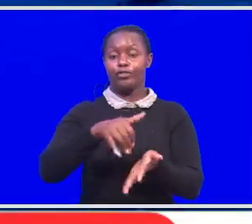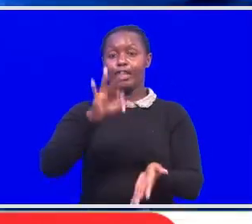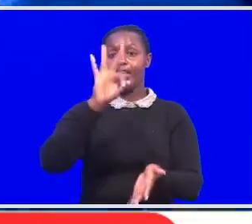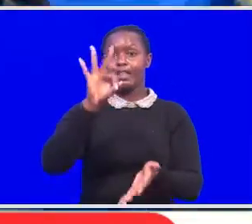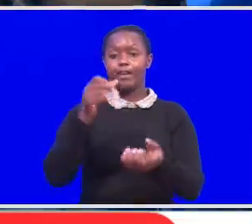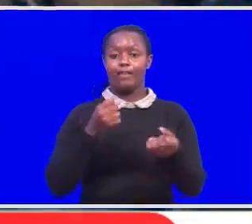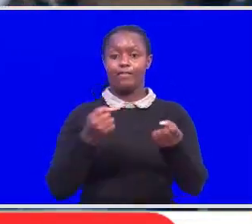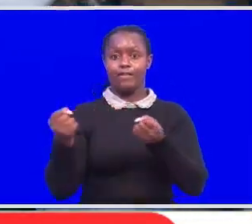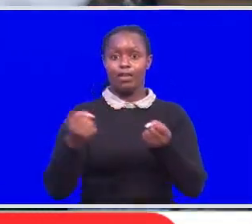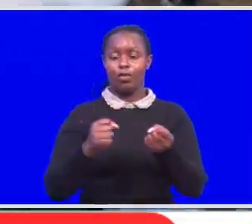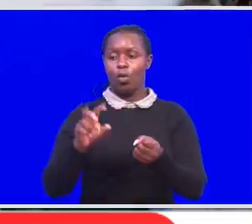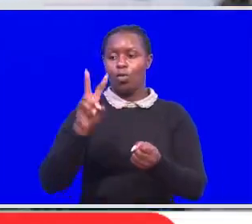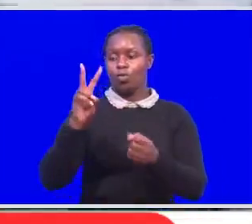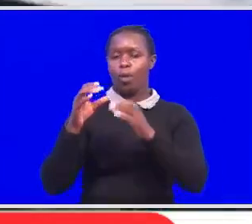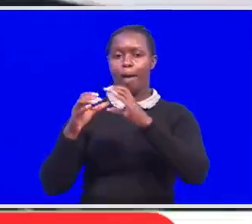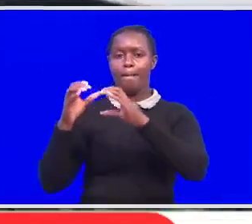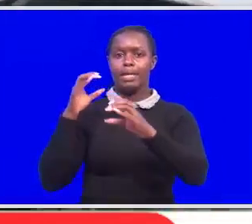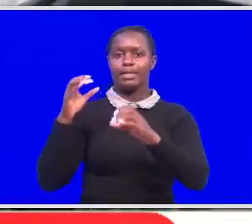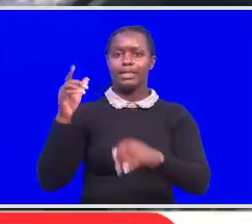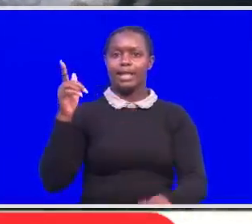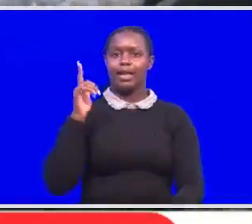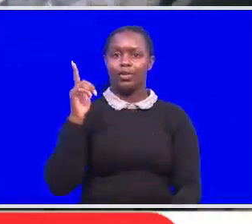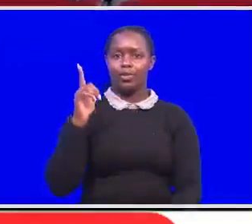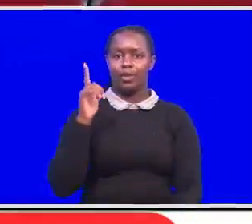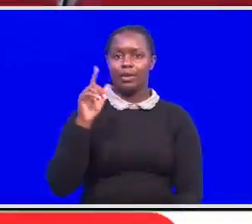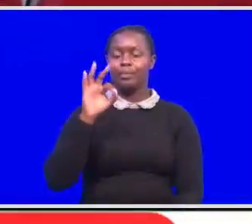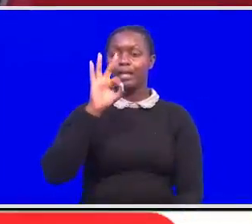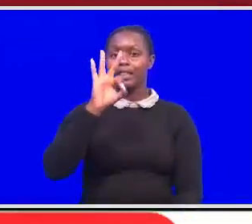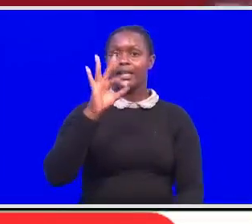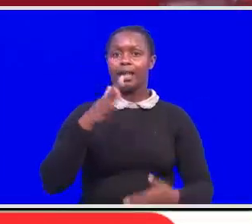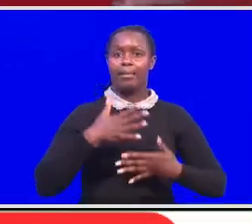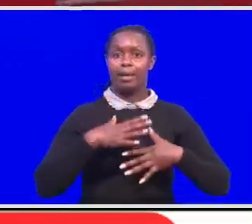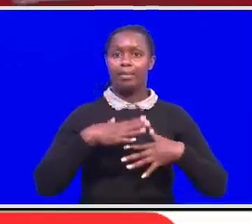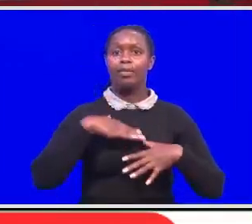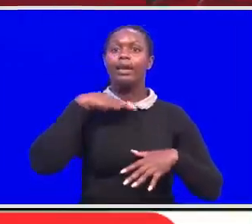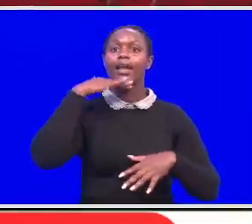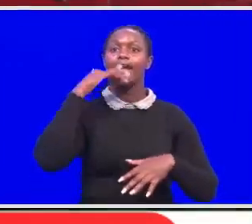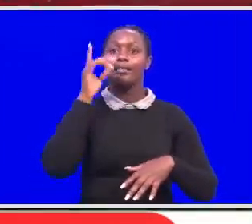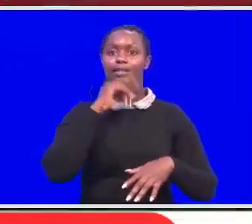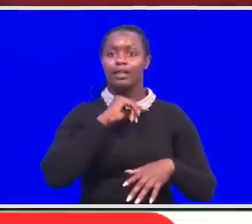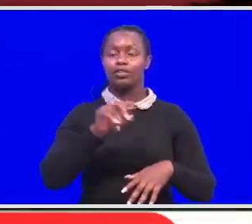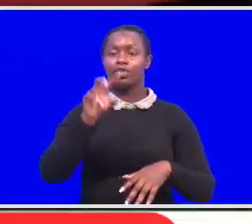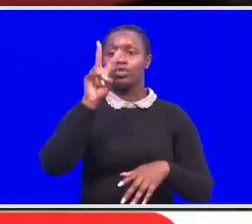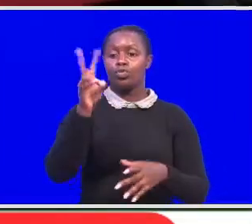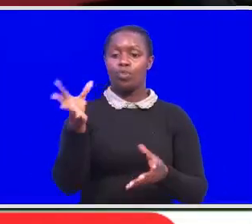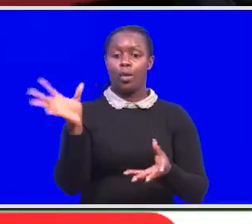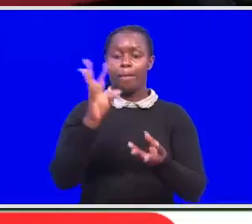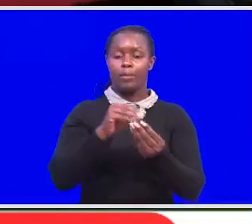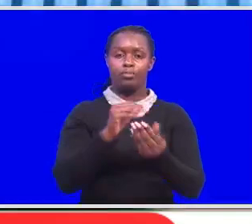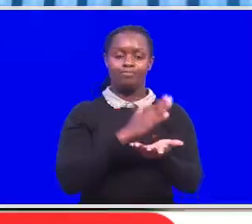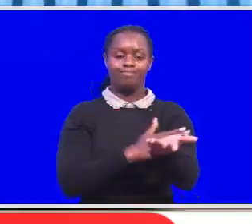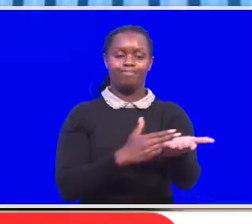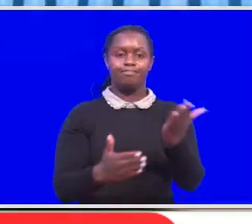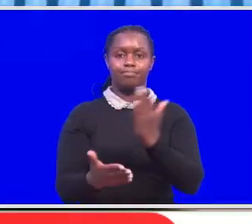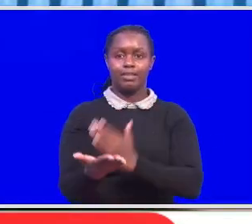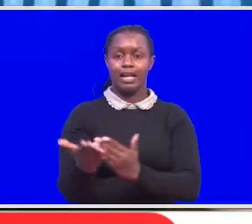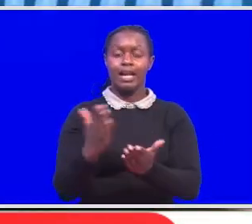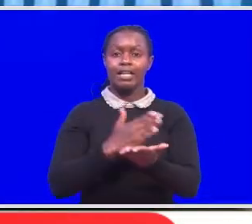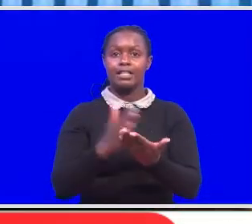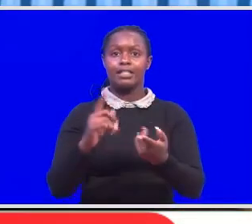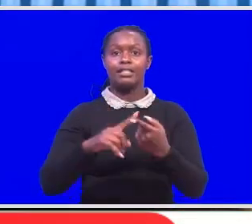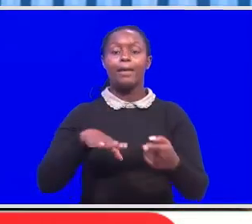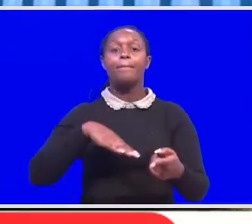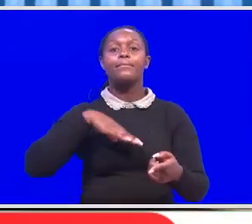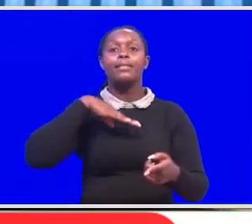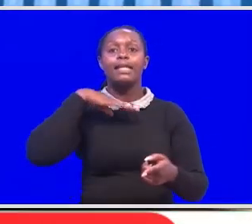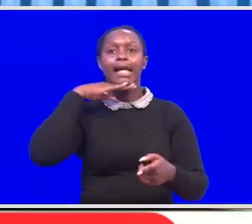two buses and a lorry. Three people died on the spot and two more were injured. 12 people have died on the highway since